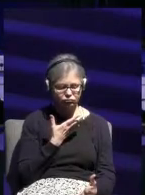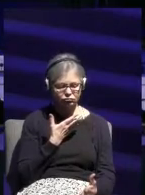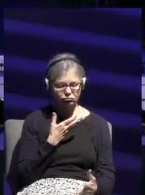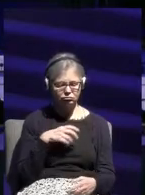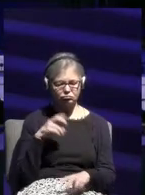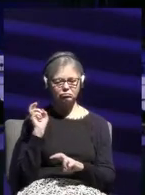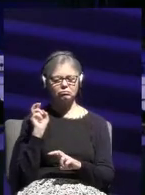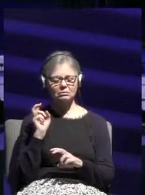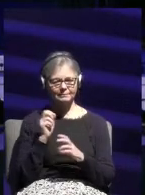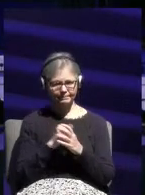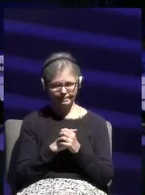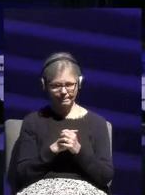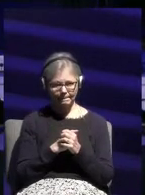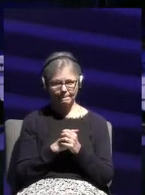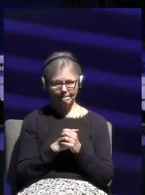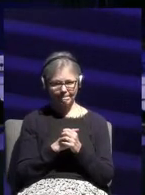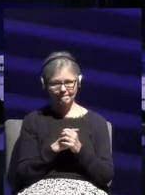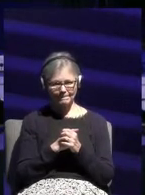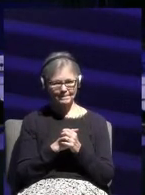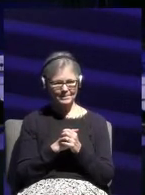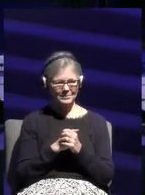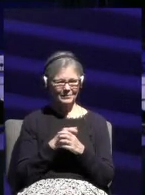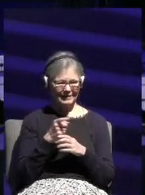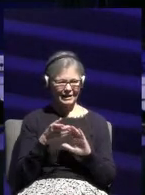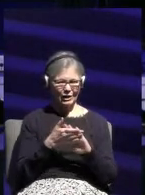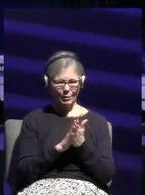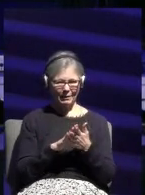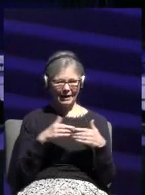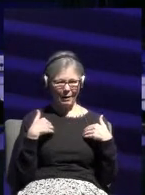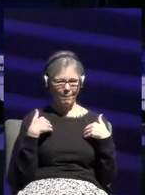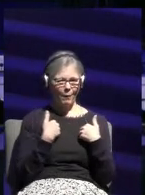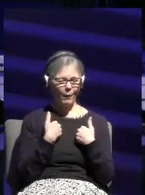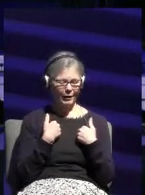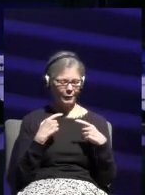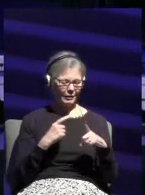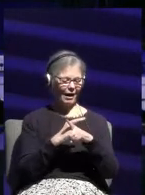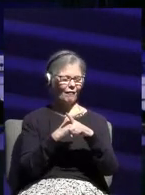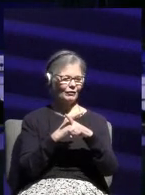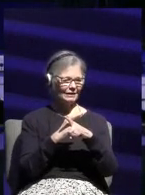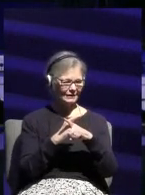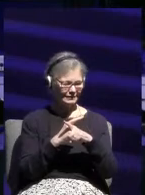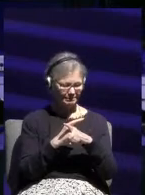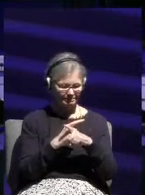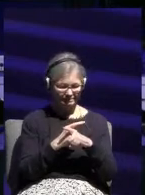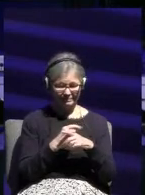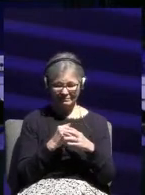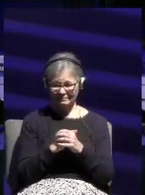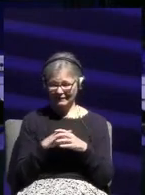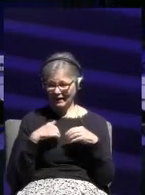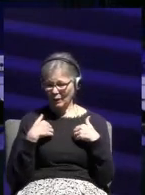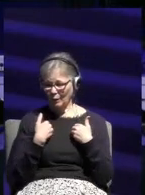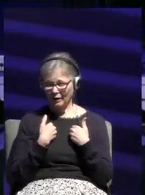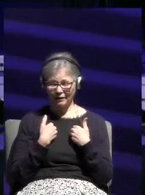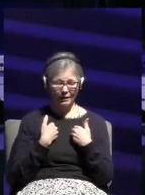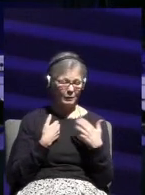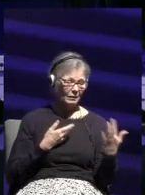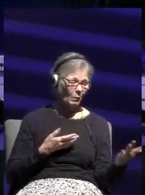wearisome. And we become weary with the conflict. We become weary with the